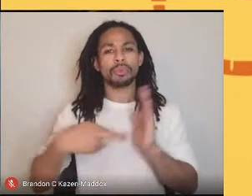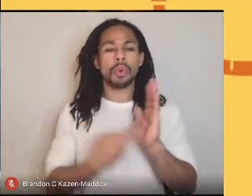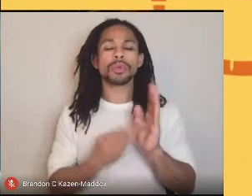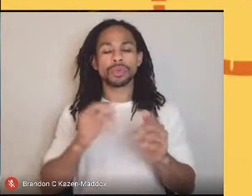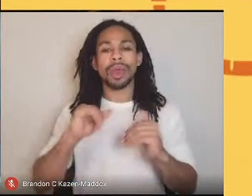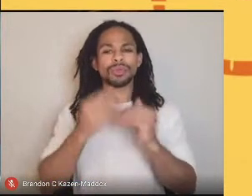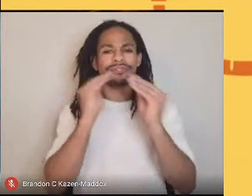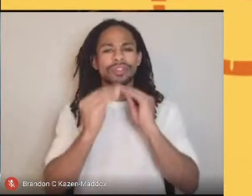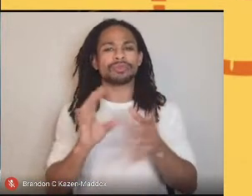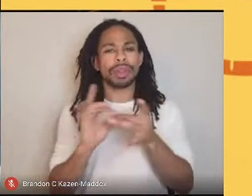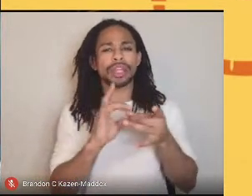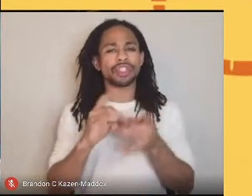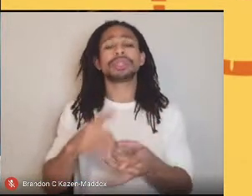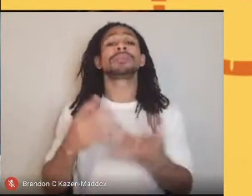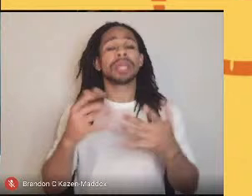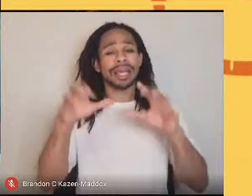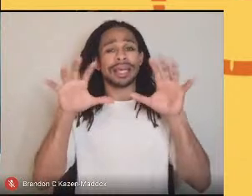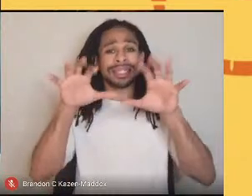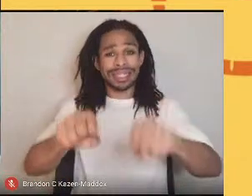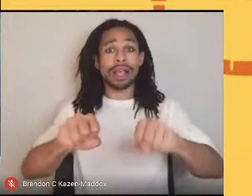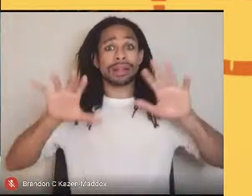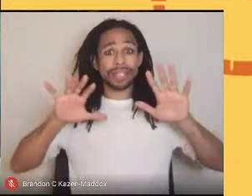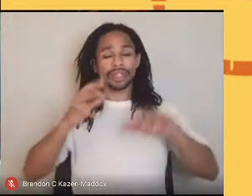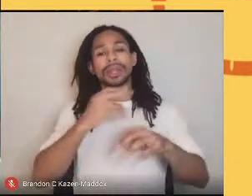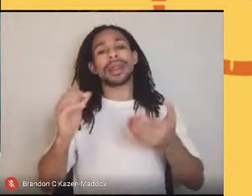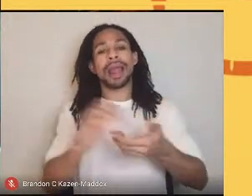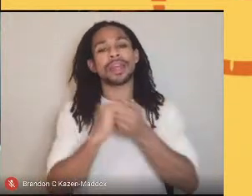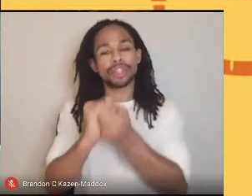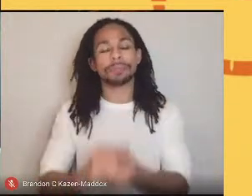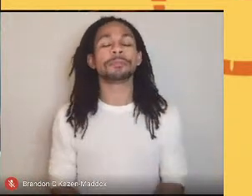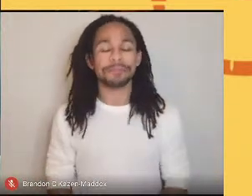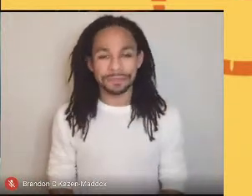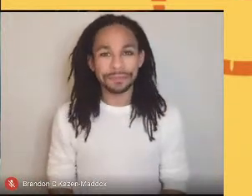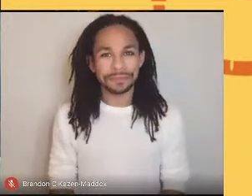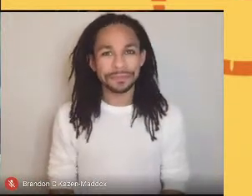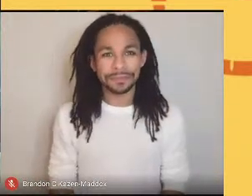reconciliation, decolonization, and allyship.